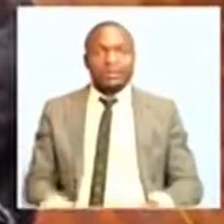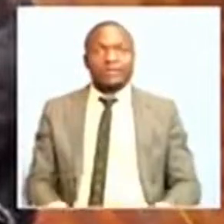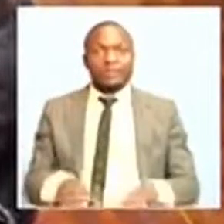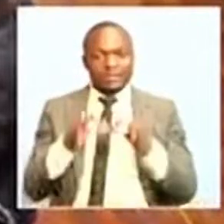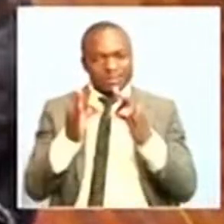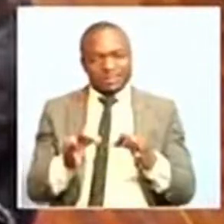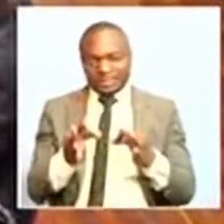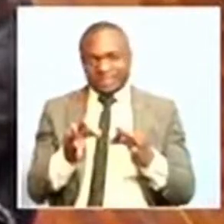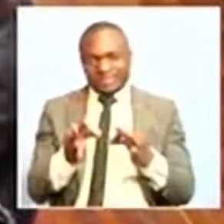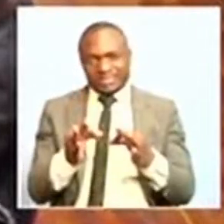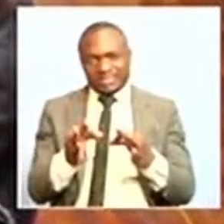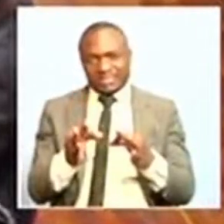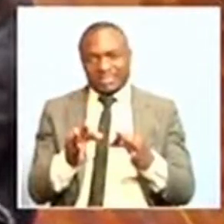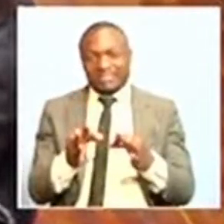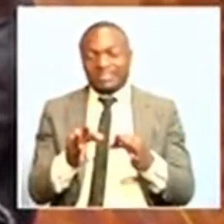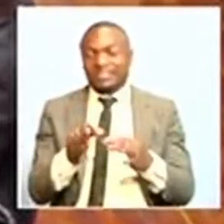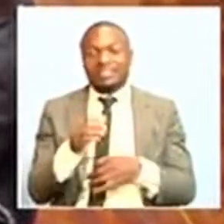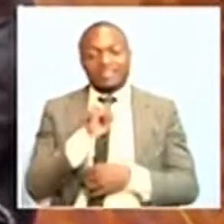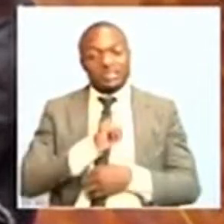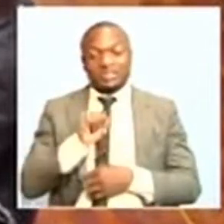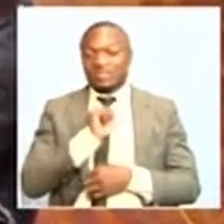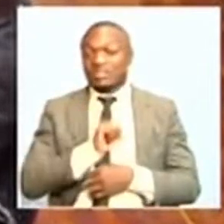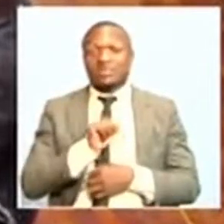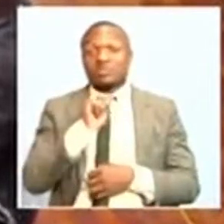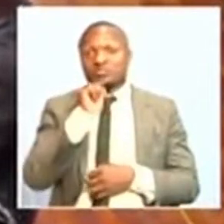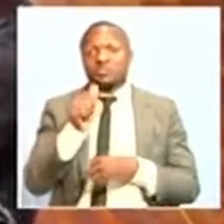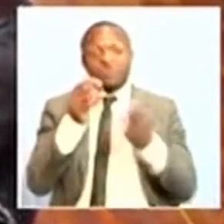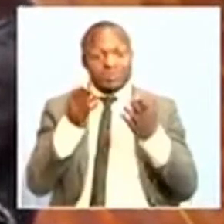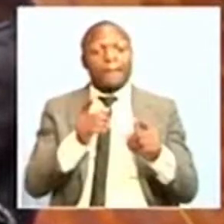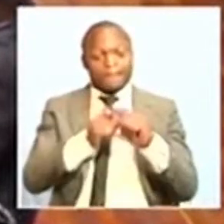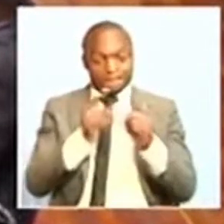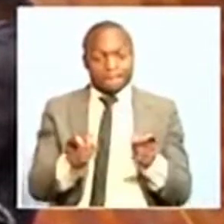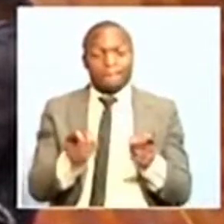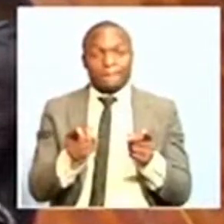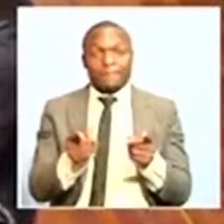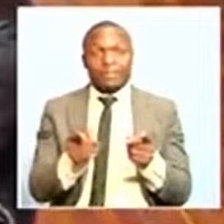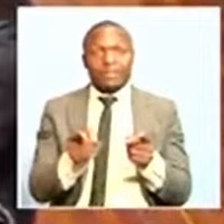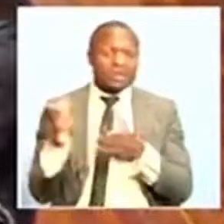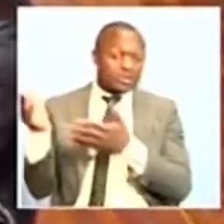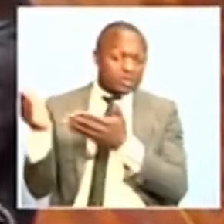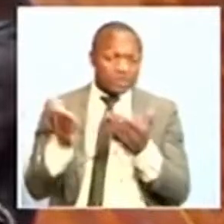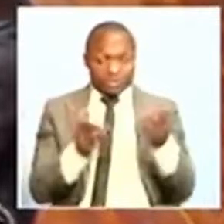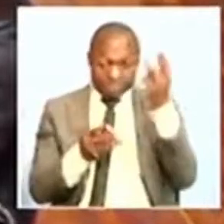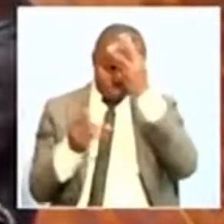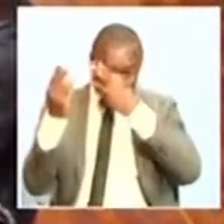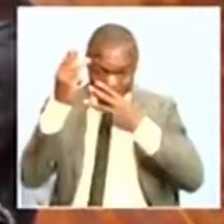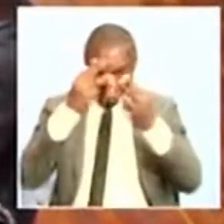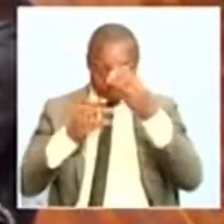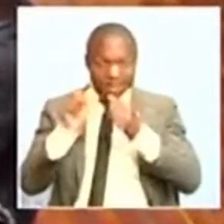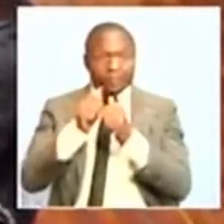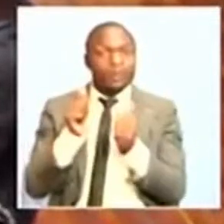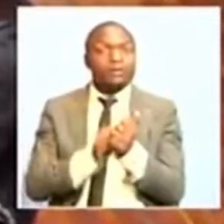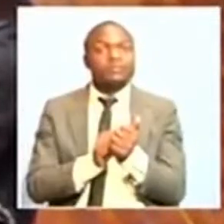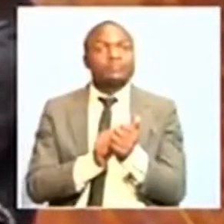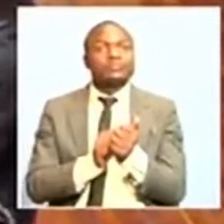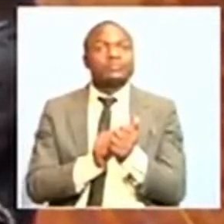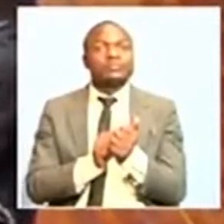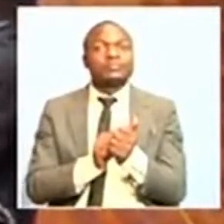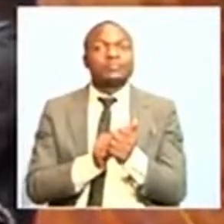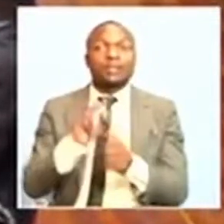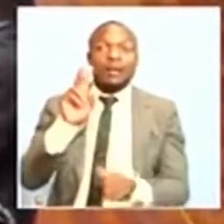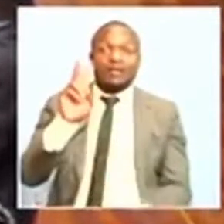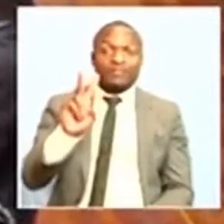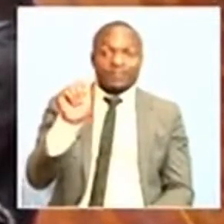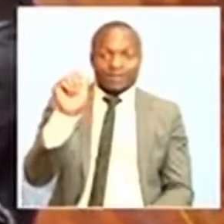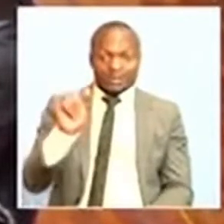It's a pity she's not here, but she raised concerns regarding